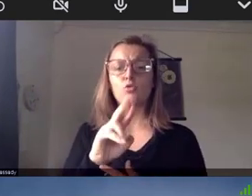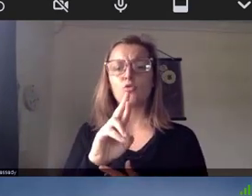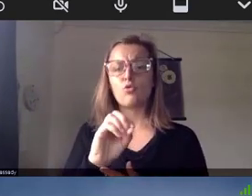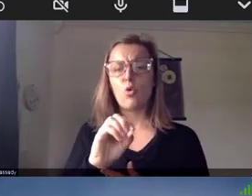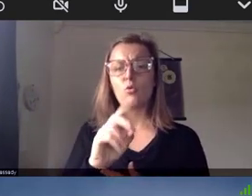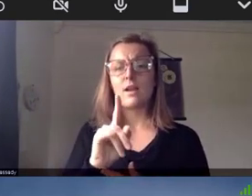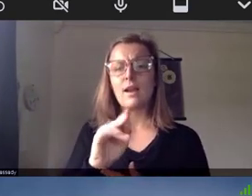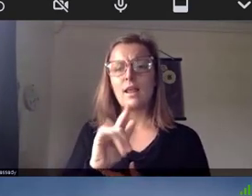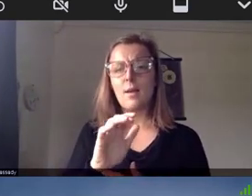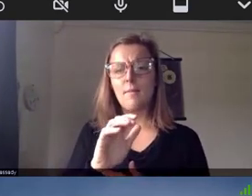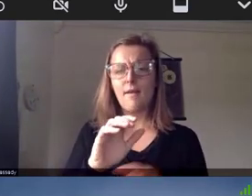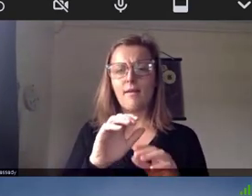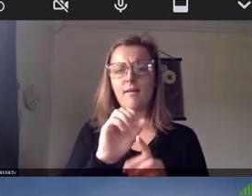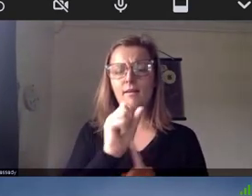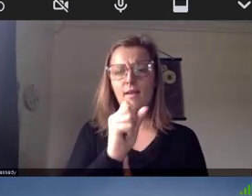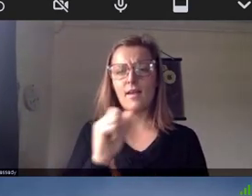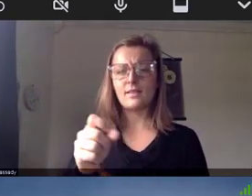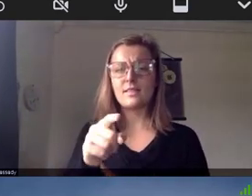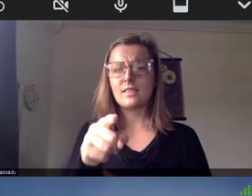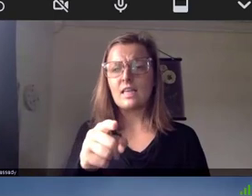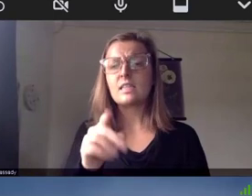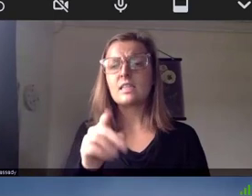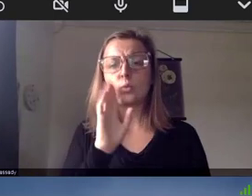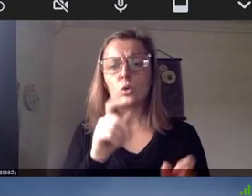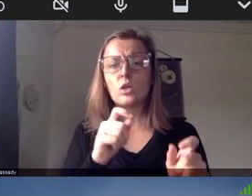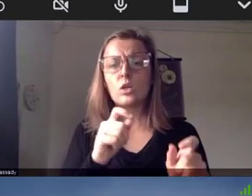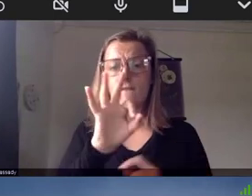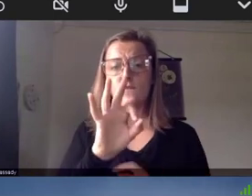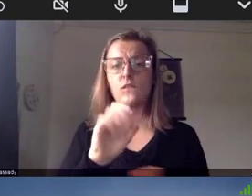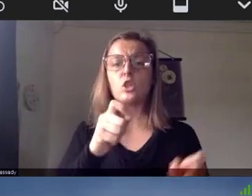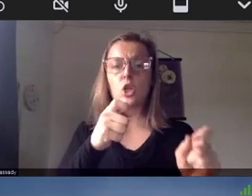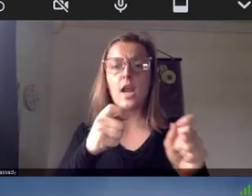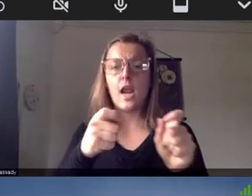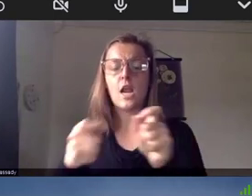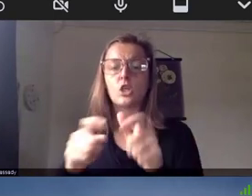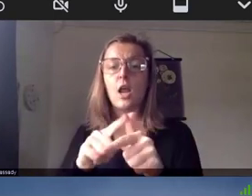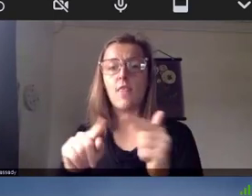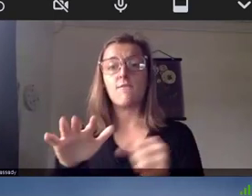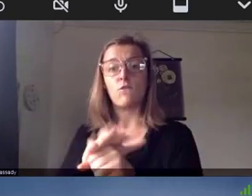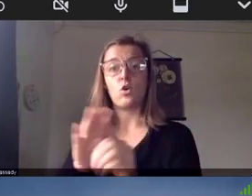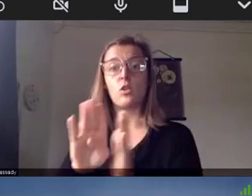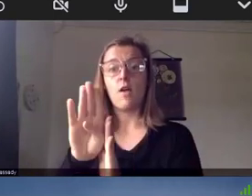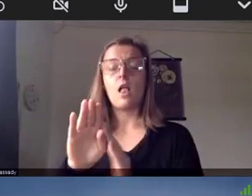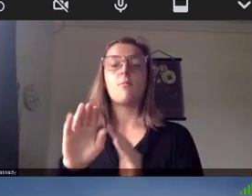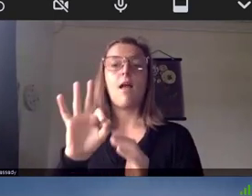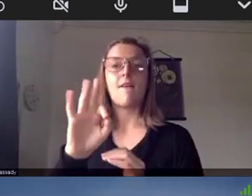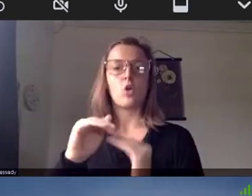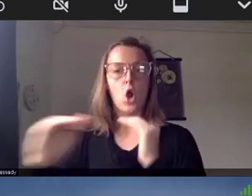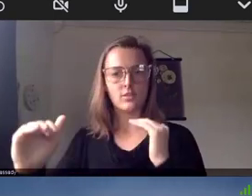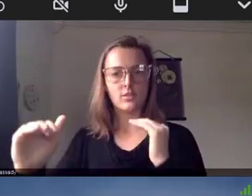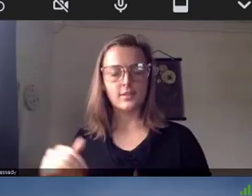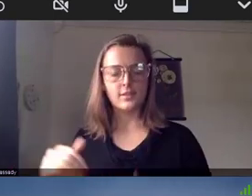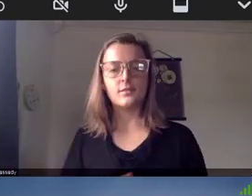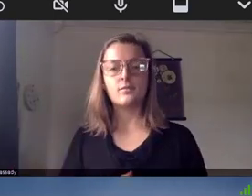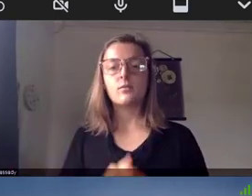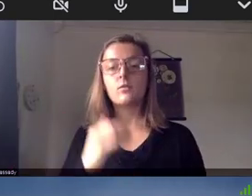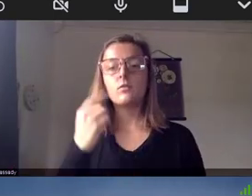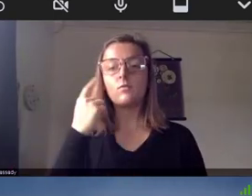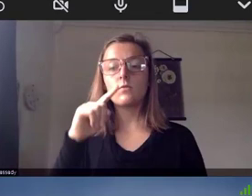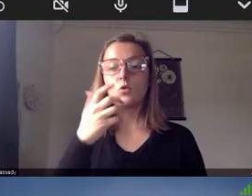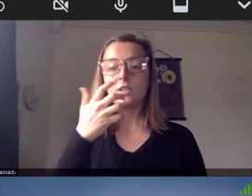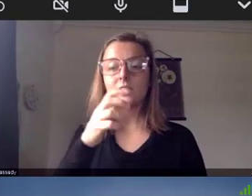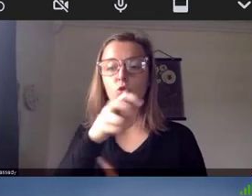constant after you've developed. In heat transfer, the heat transfer coefficient changes while the flow is